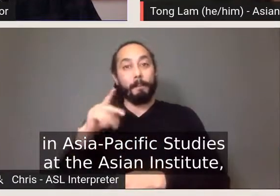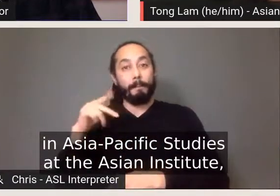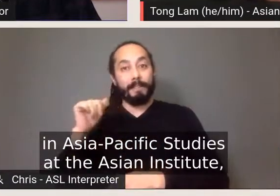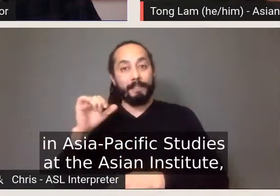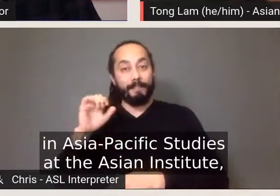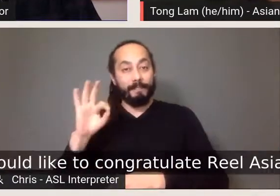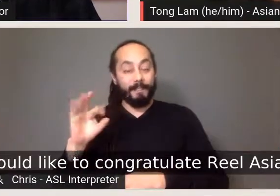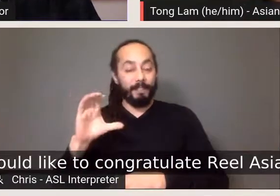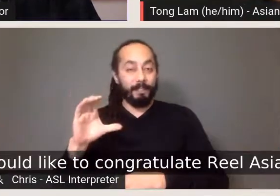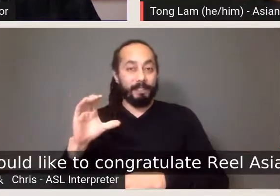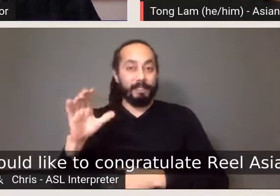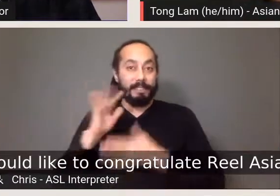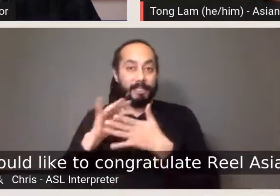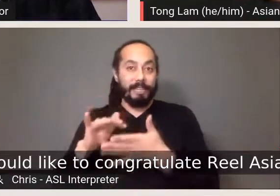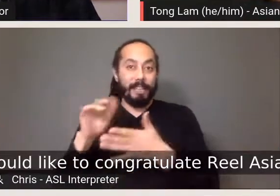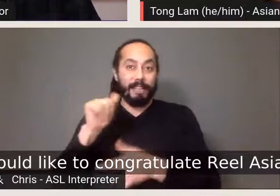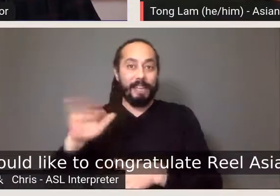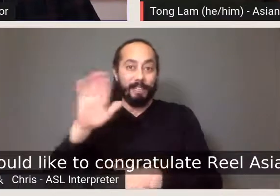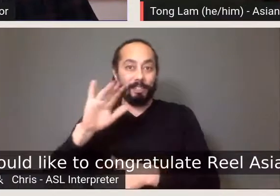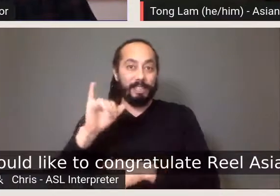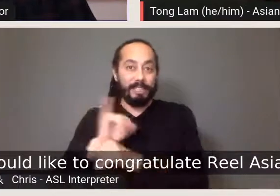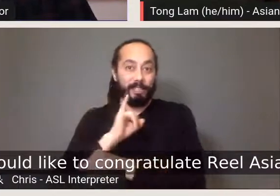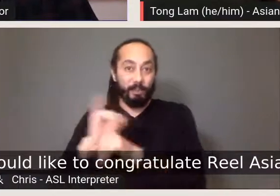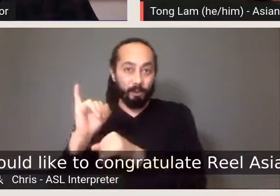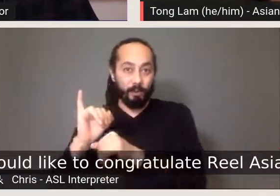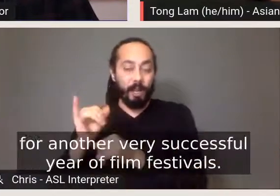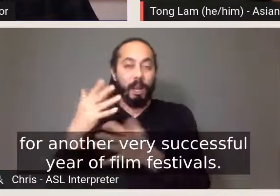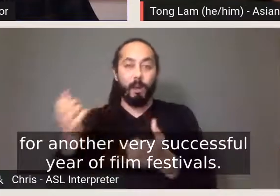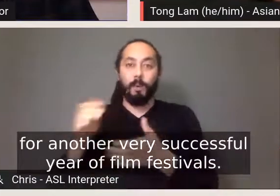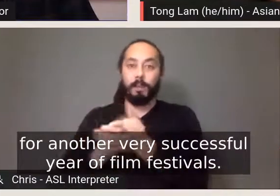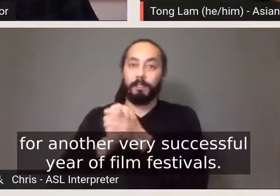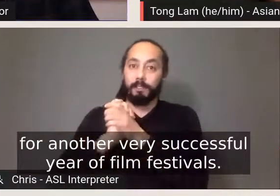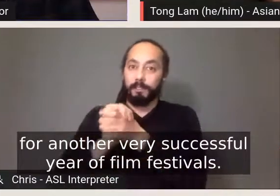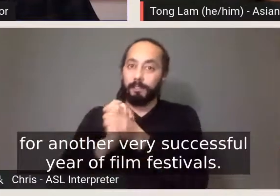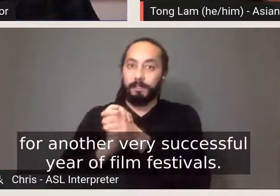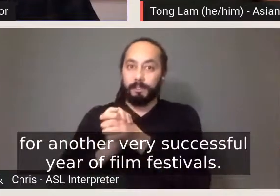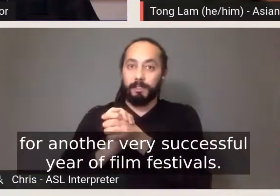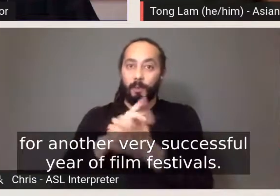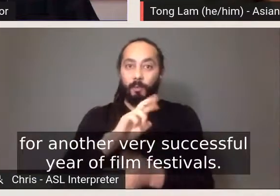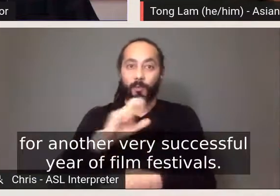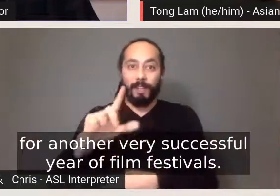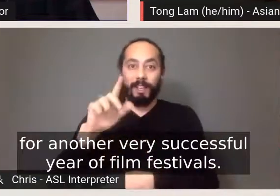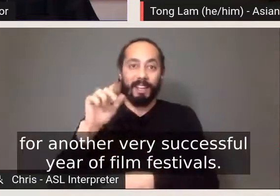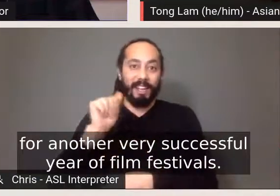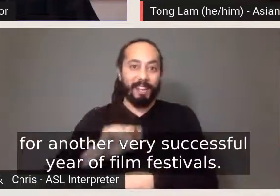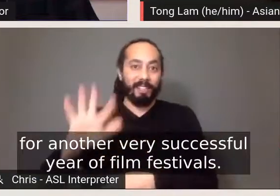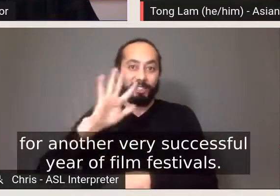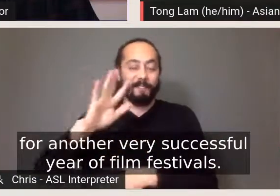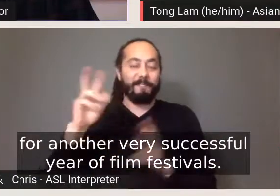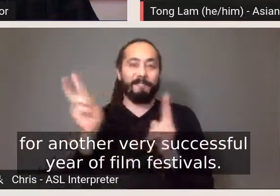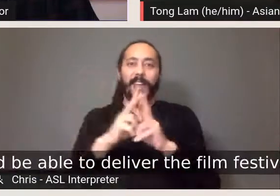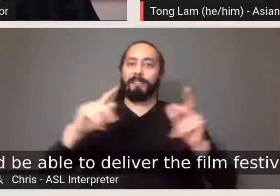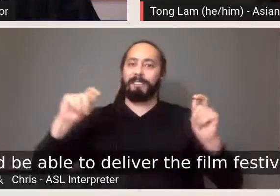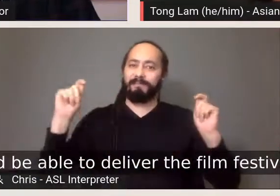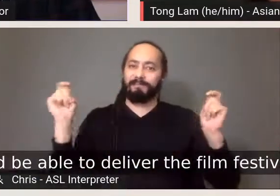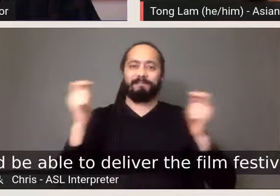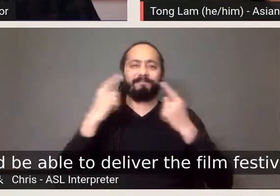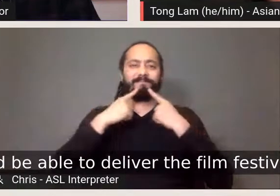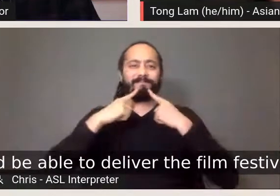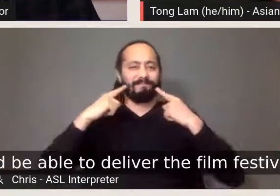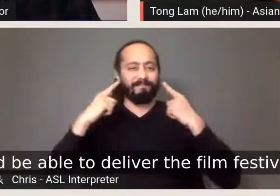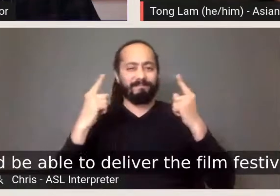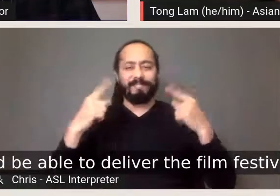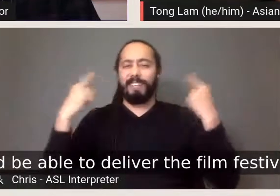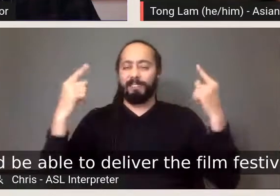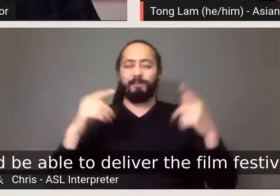Asian Institute, I really would like to congratulate Real Asian for another very successful year of film festivals and be able to deliver